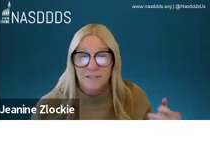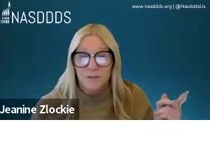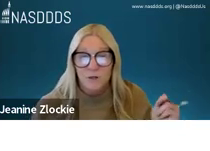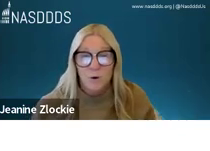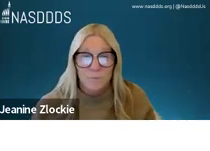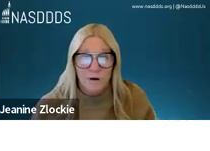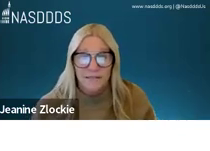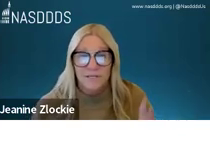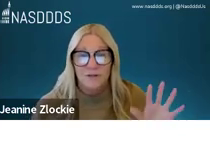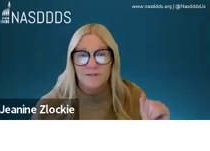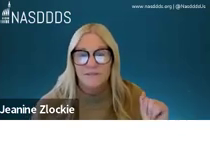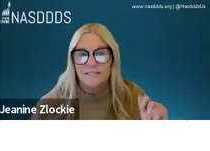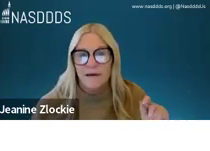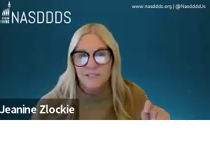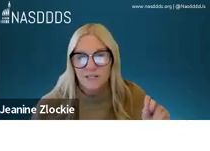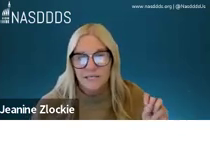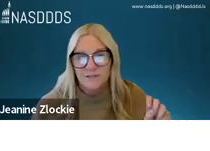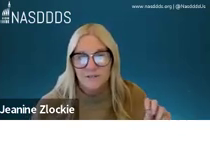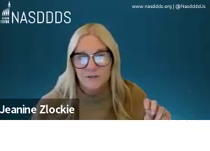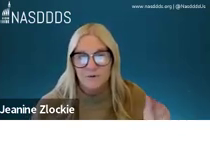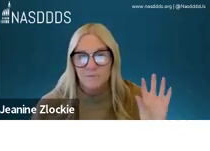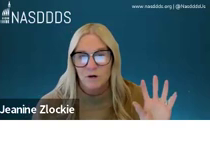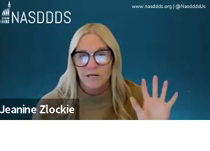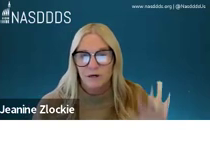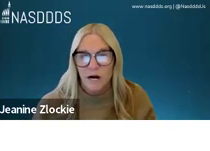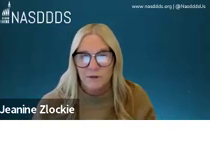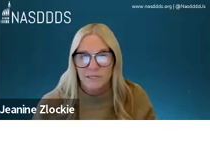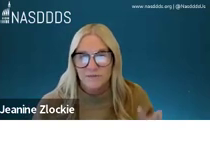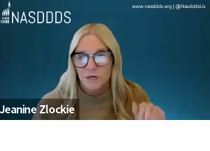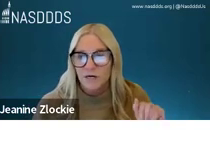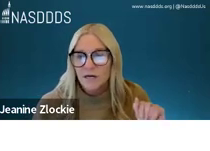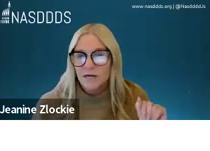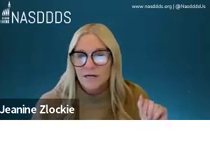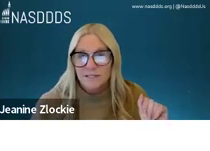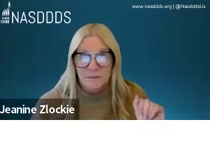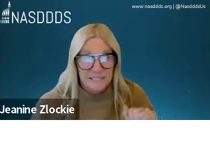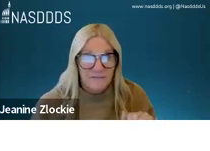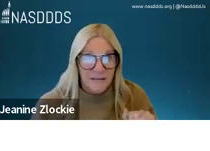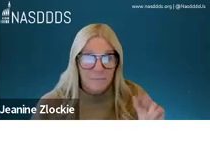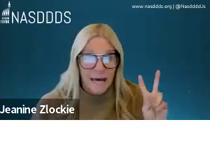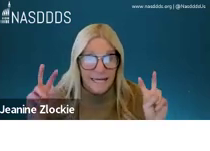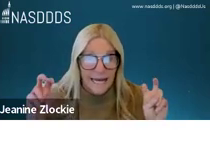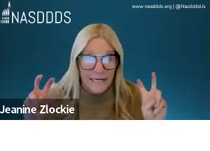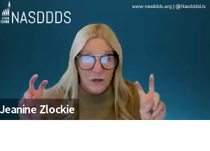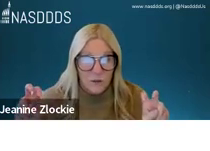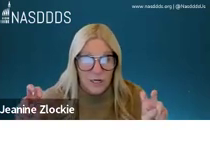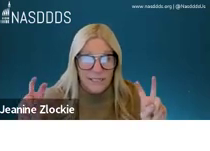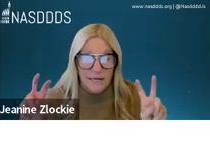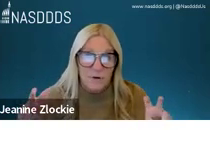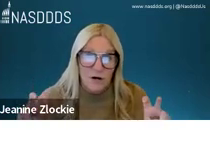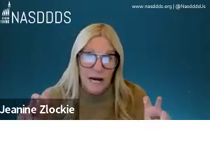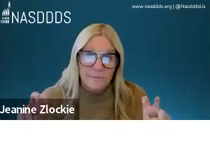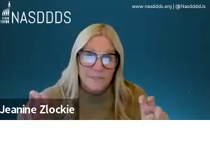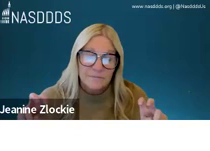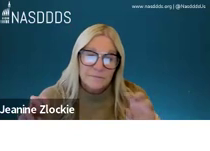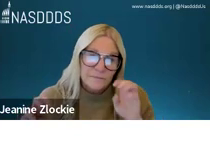CMS plans to incorporate the use of these measures into the reporting requirements for specific Medicaid authorities